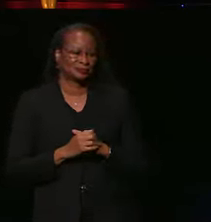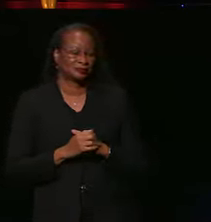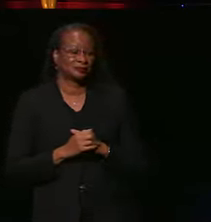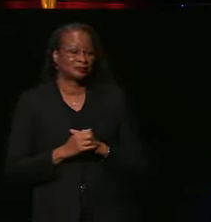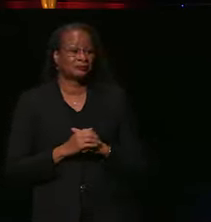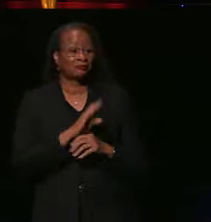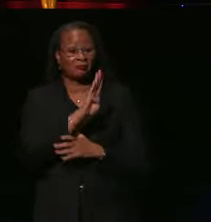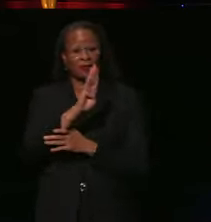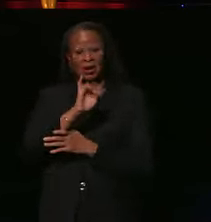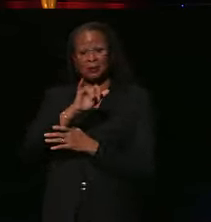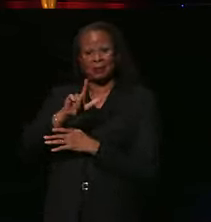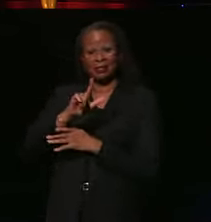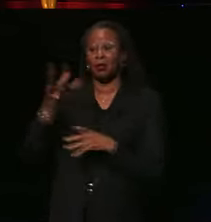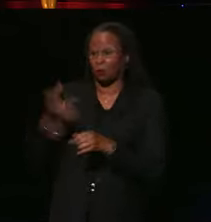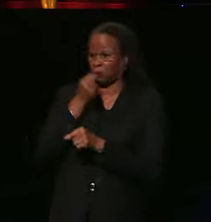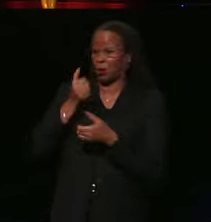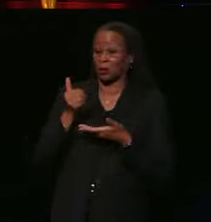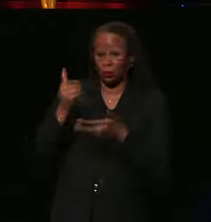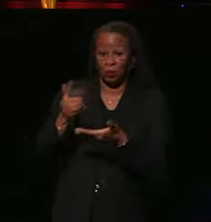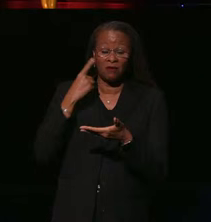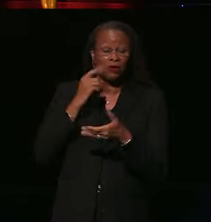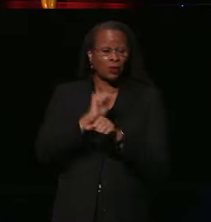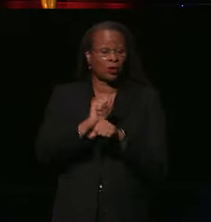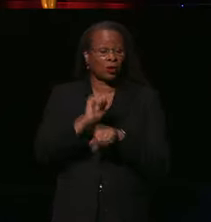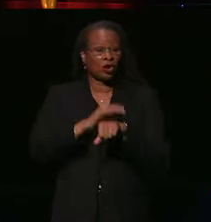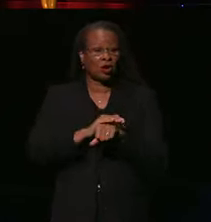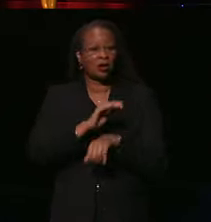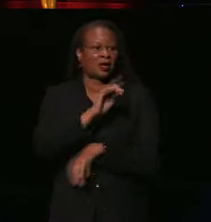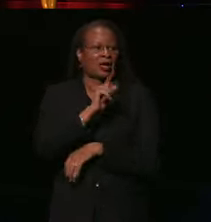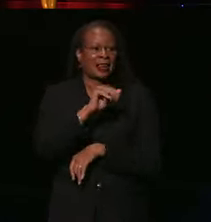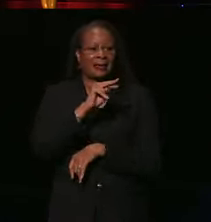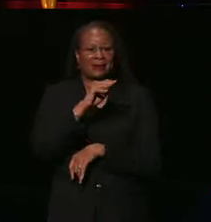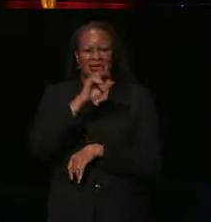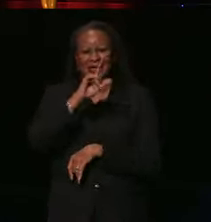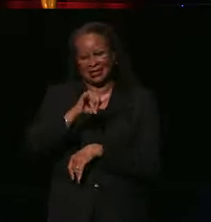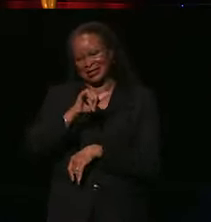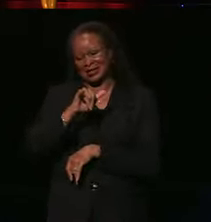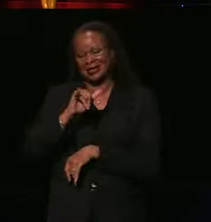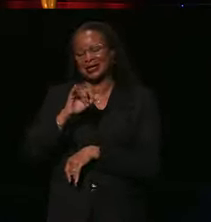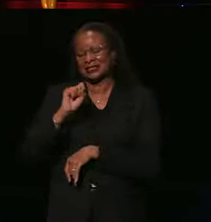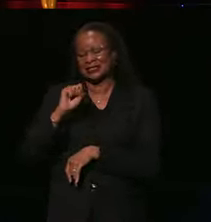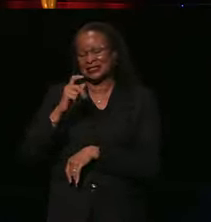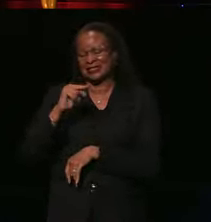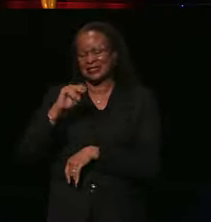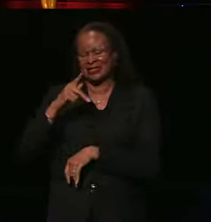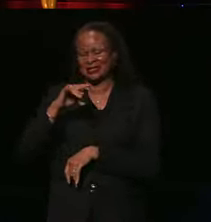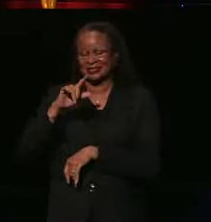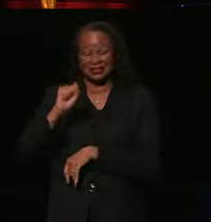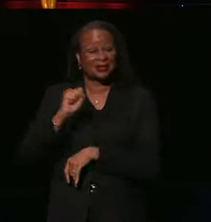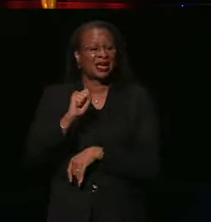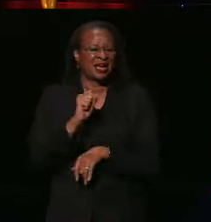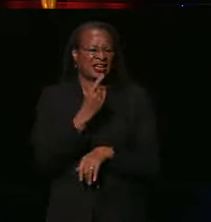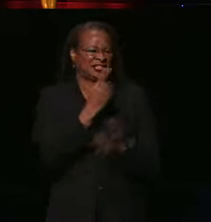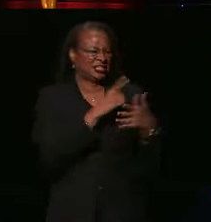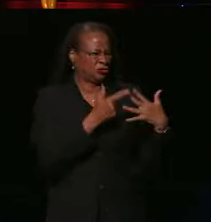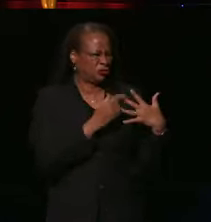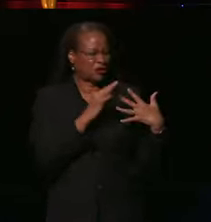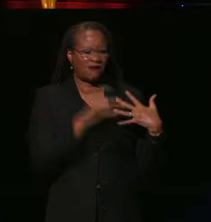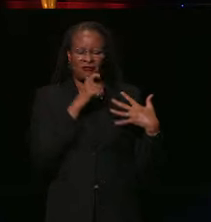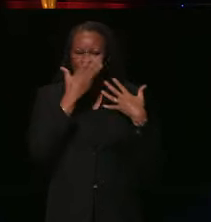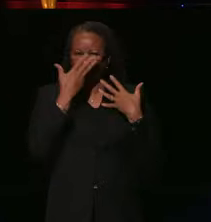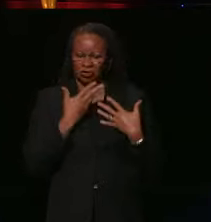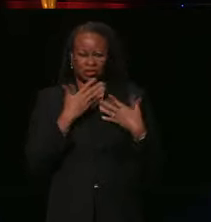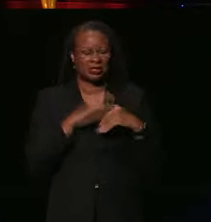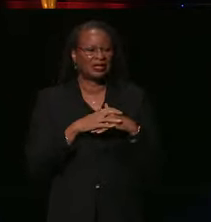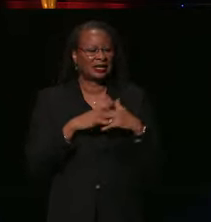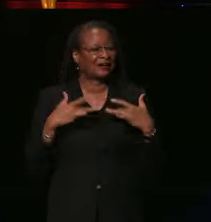So Bill won an Academy Award for his work on Lemony Snicket's A Series of Unfortunate Events, and he has also been nominated for the movies